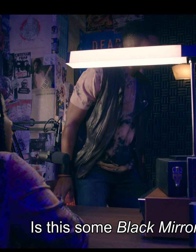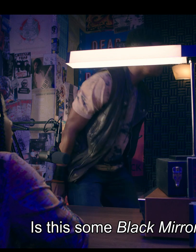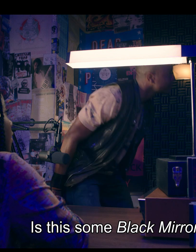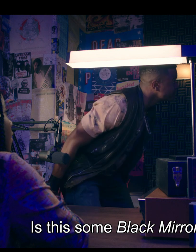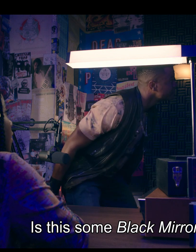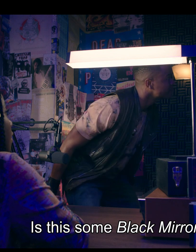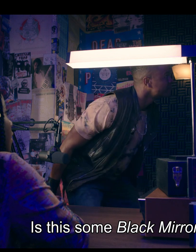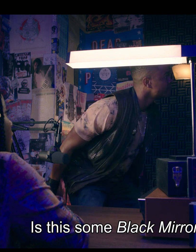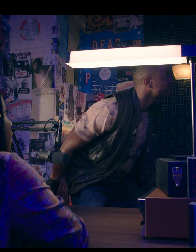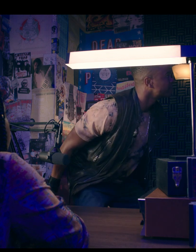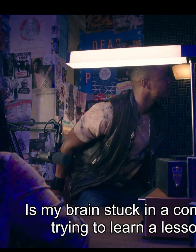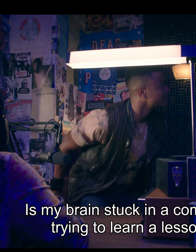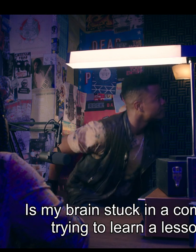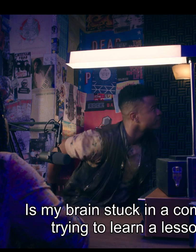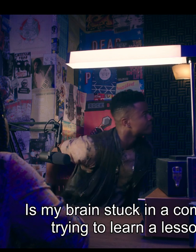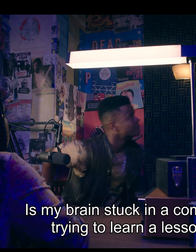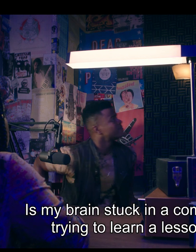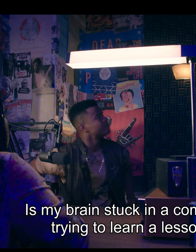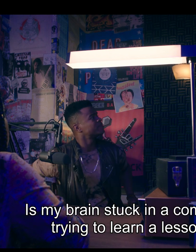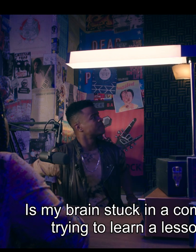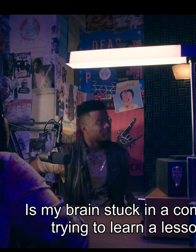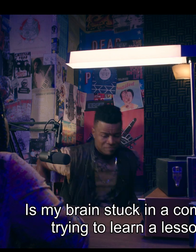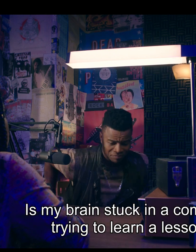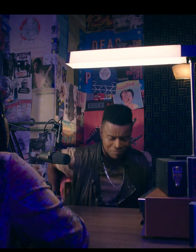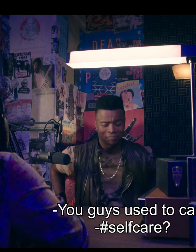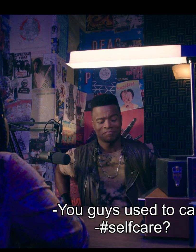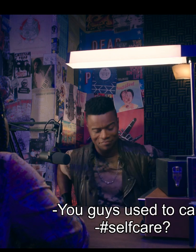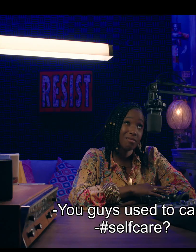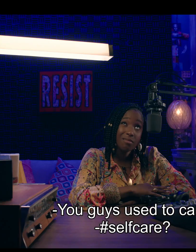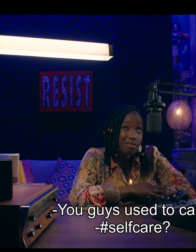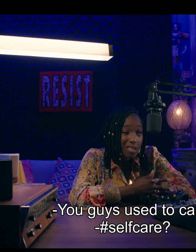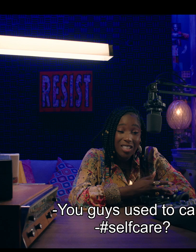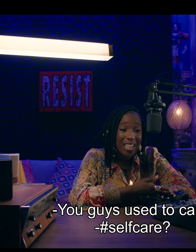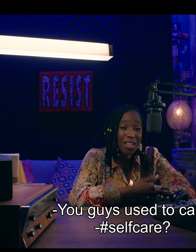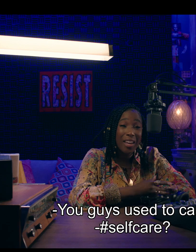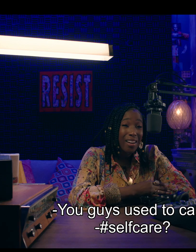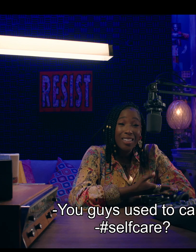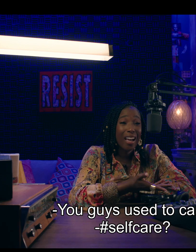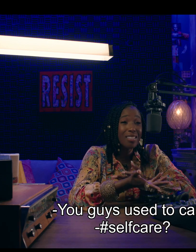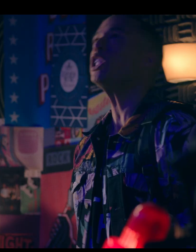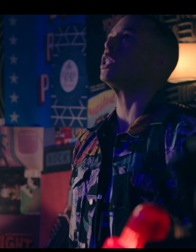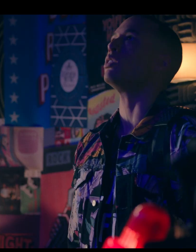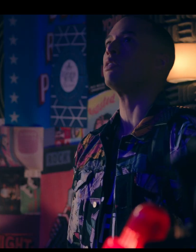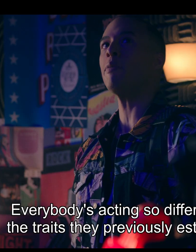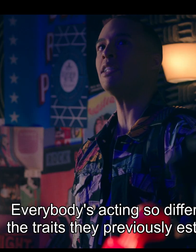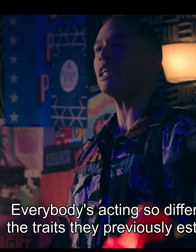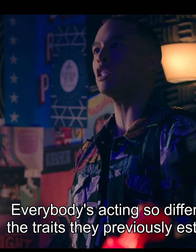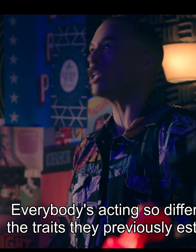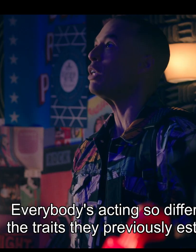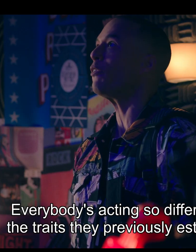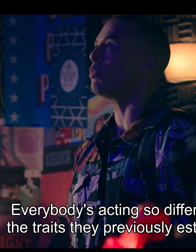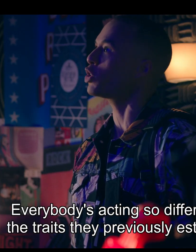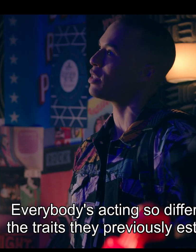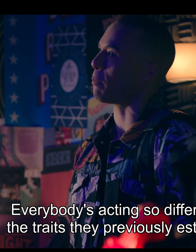Is this some Black Mirror shit? Is my brain stuck in a computer trying to learn a lesson? You guys used to care. Hashtag self-care. Everybody's